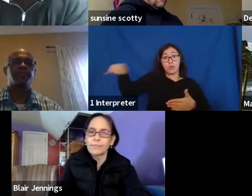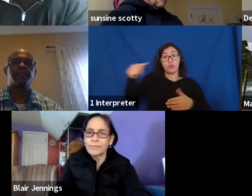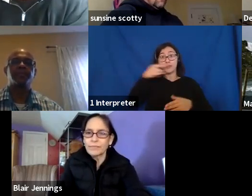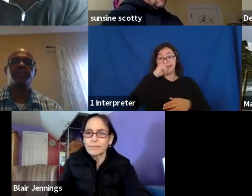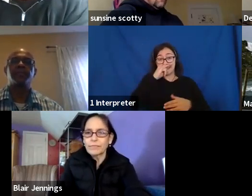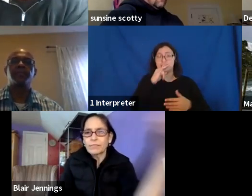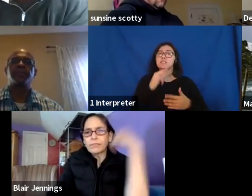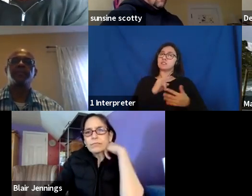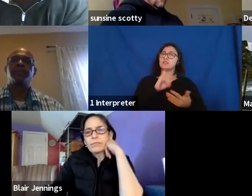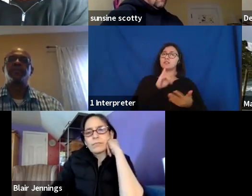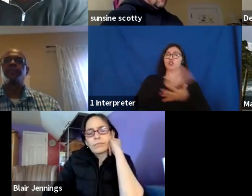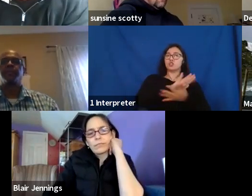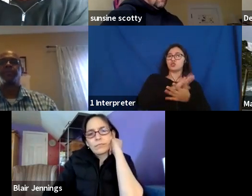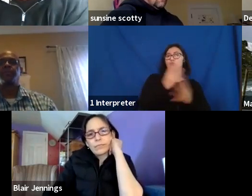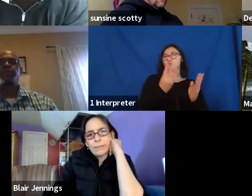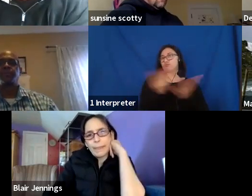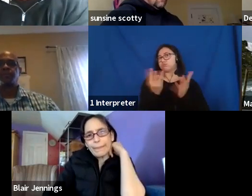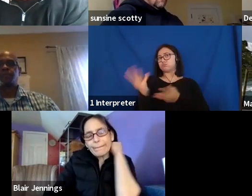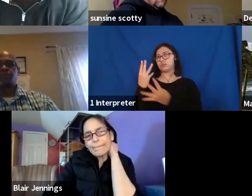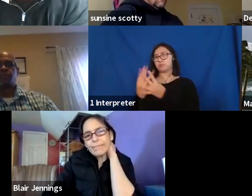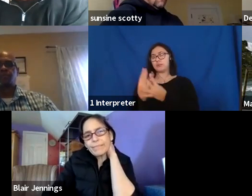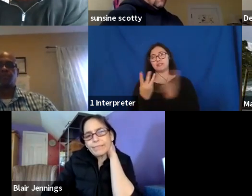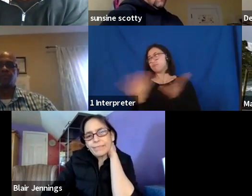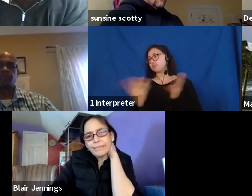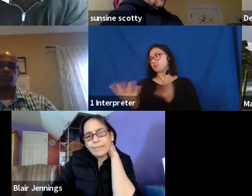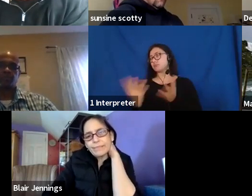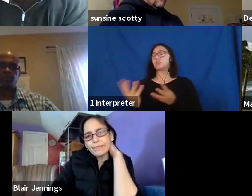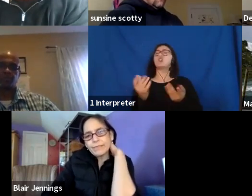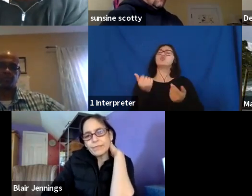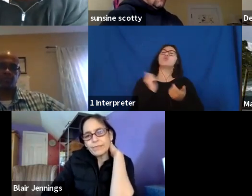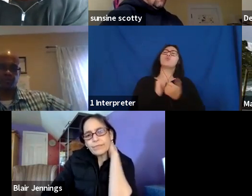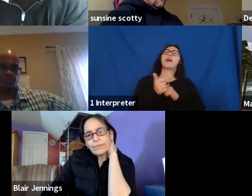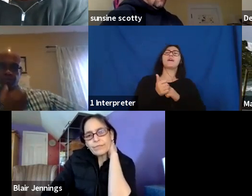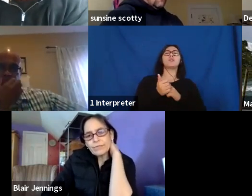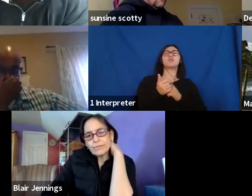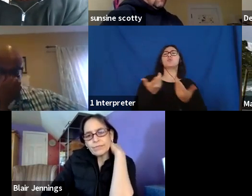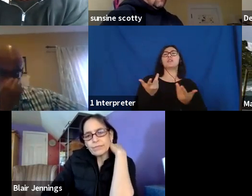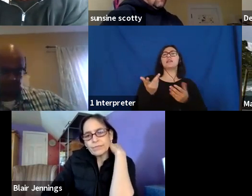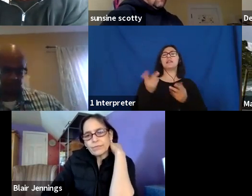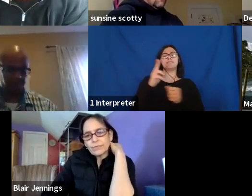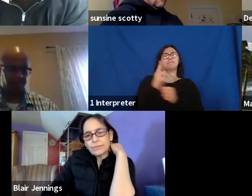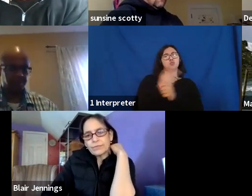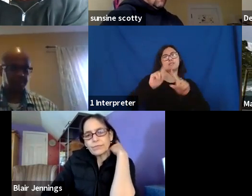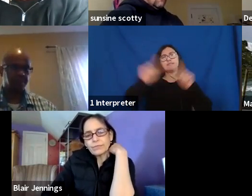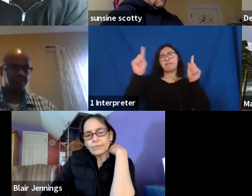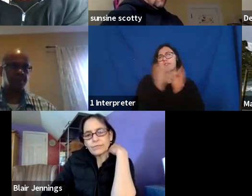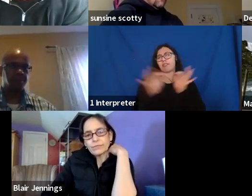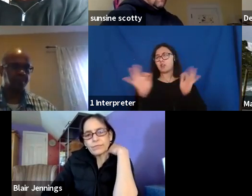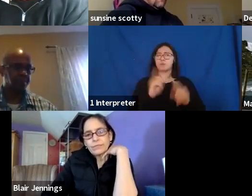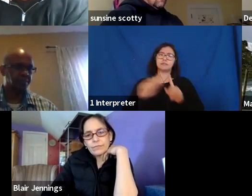you maybe think about your intention, but addressing it in a different way and using different language, right? And different framework.